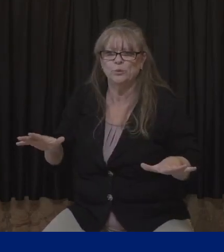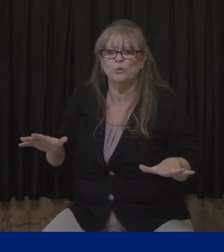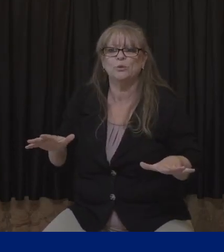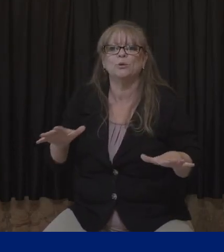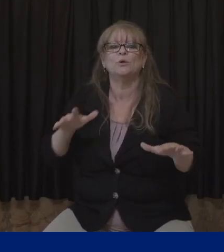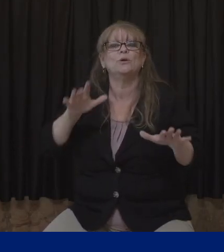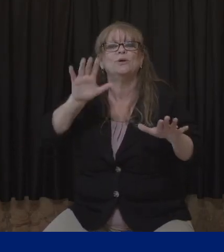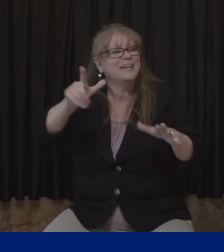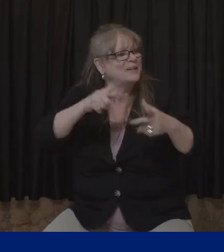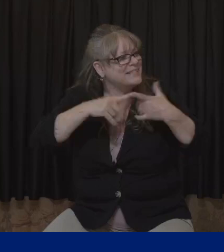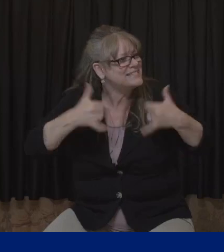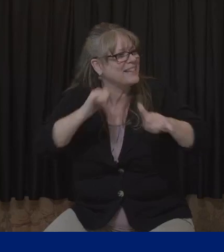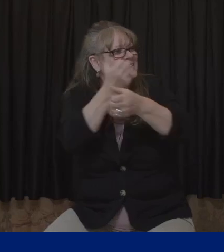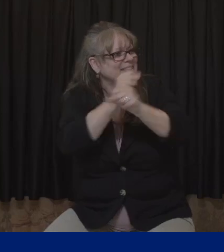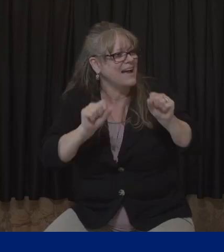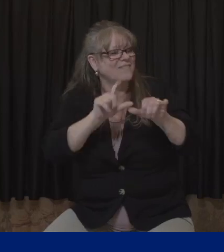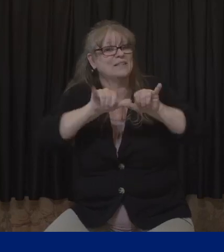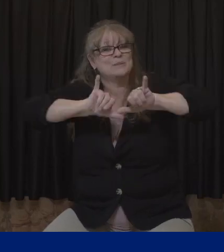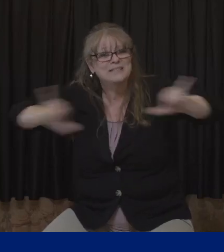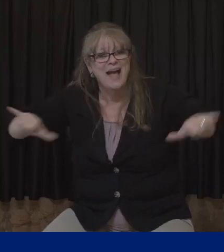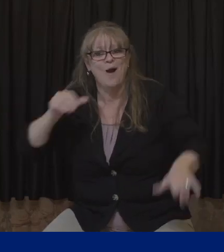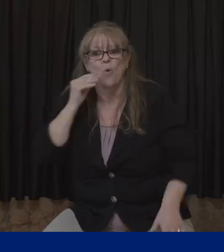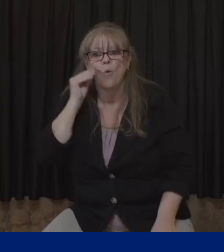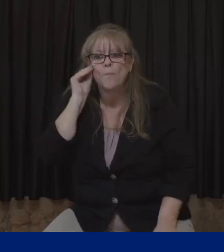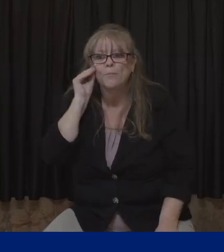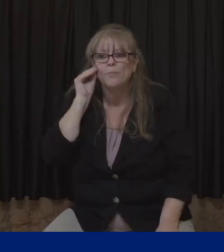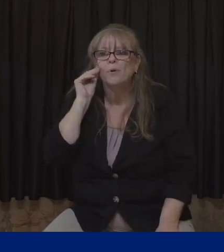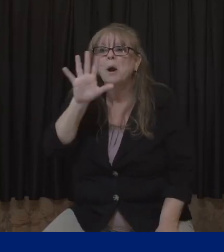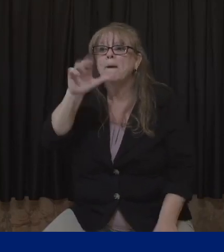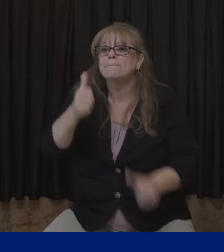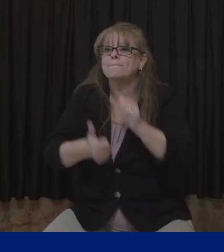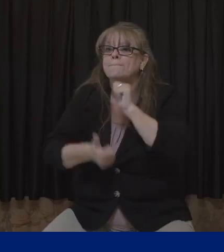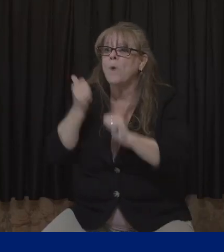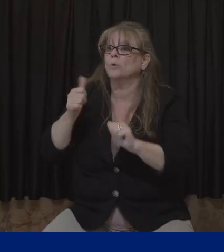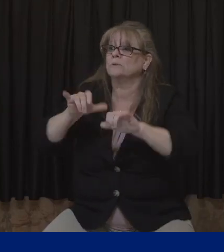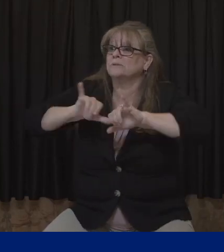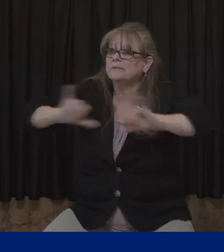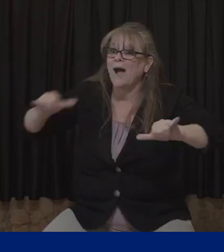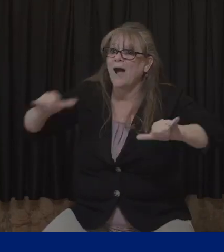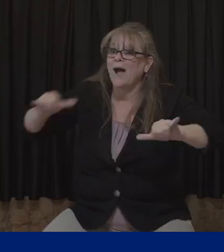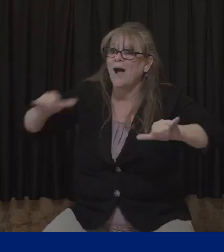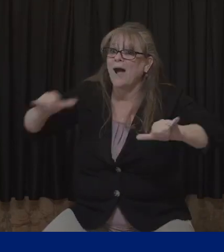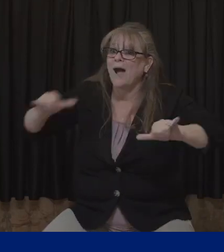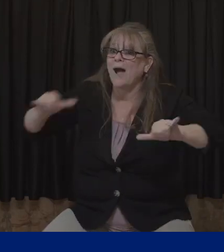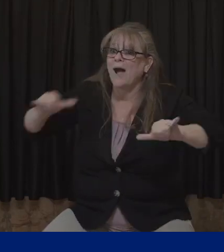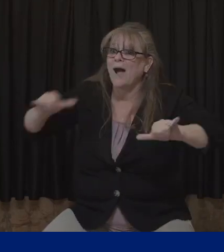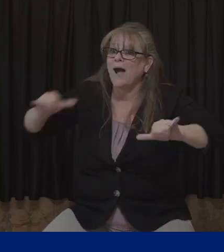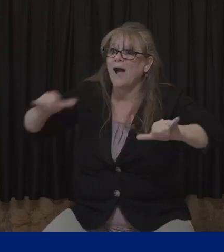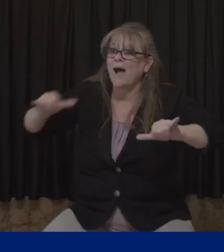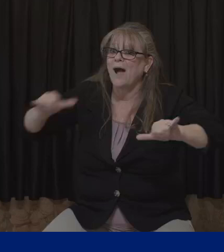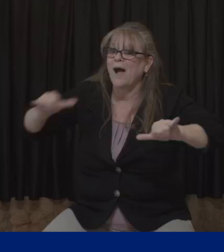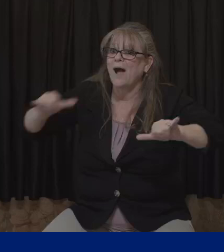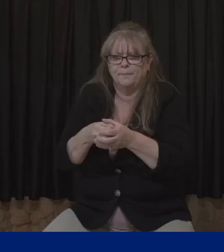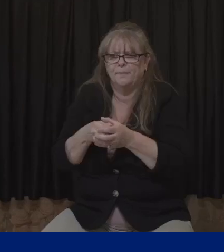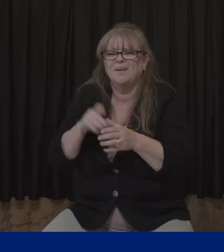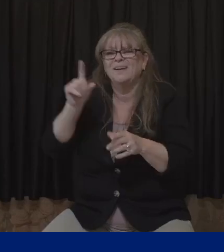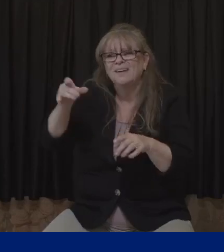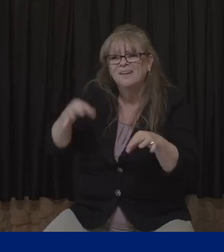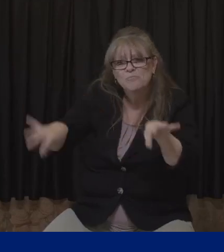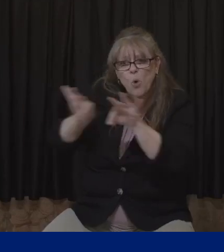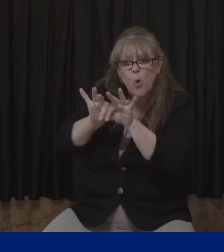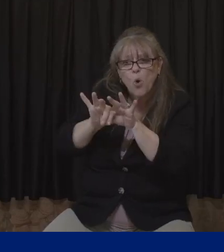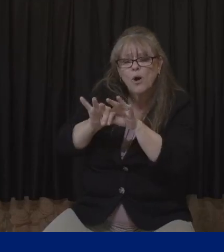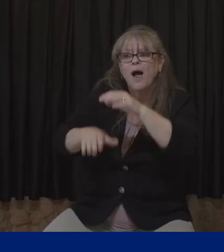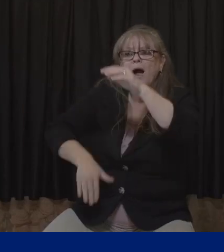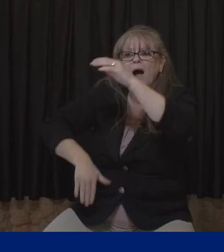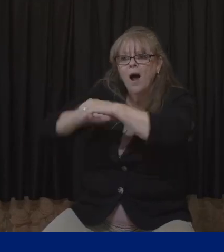in the smaller group, the better. But yes, if you need to be in a group of up to 10, that is now legal in the state of Colorado. Doesn't mean you should run out